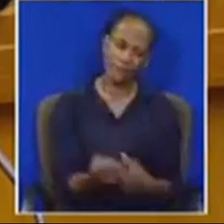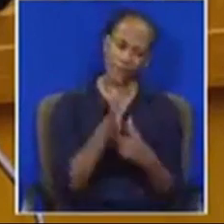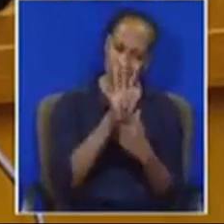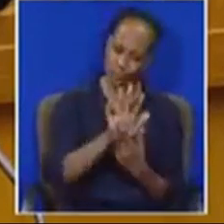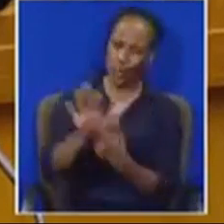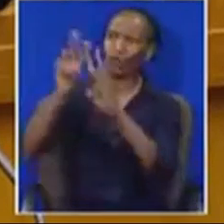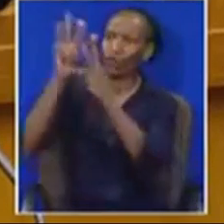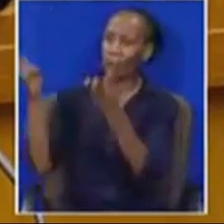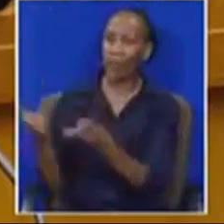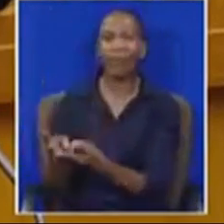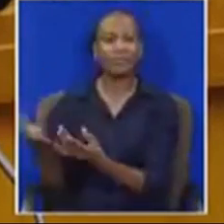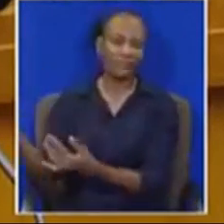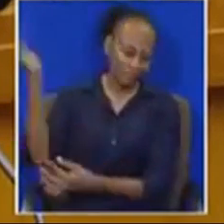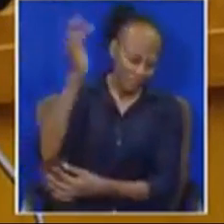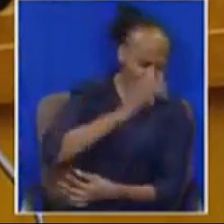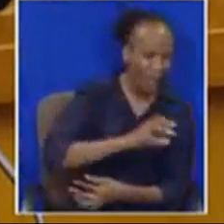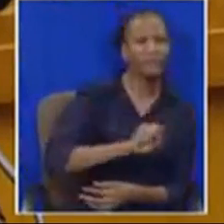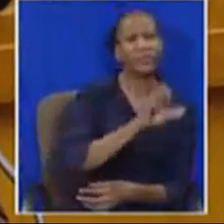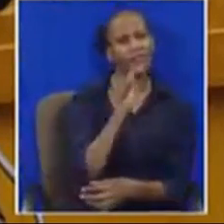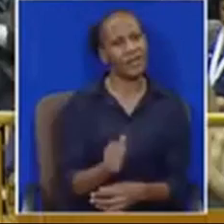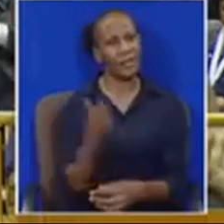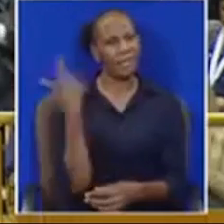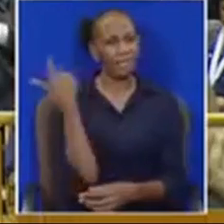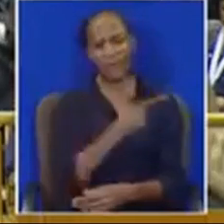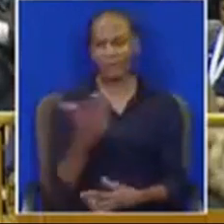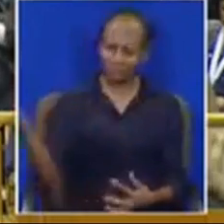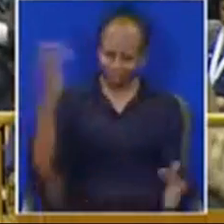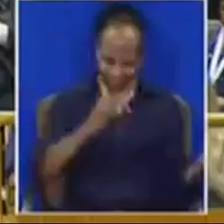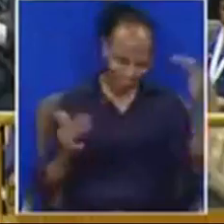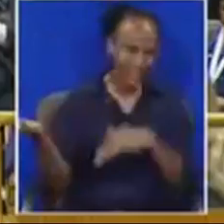hub of tourism in the whole world.